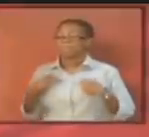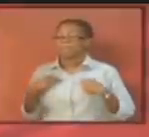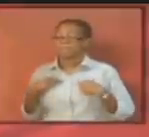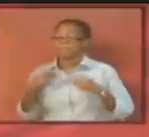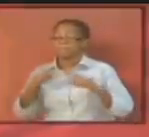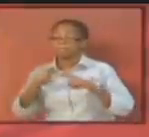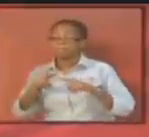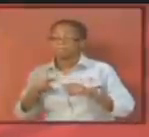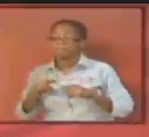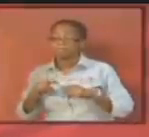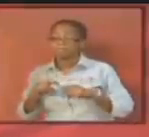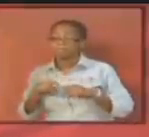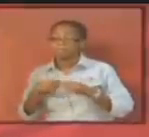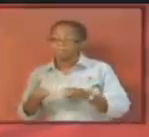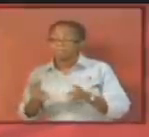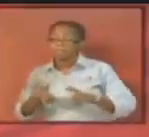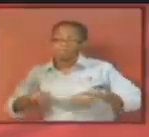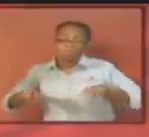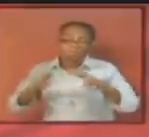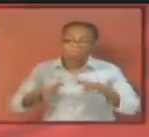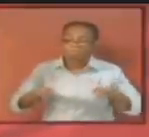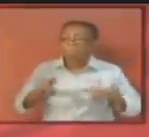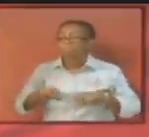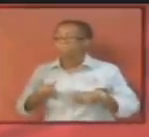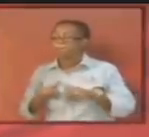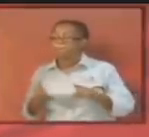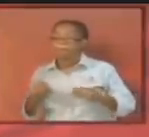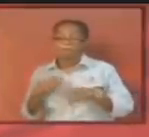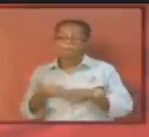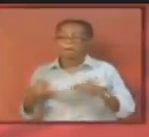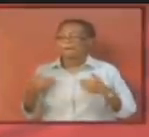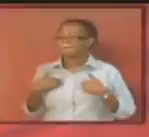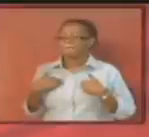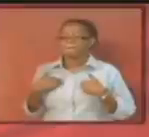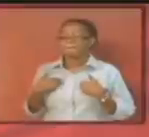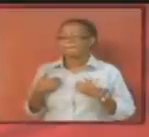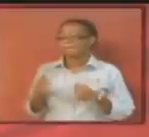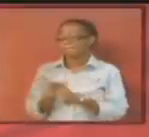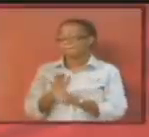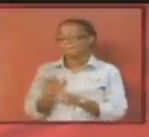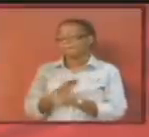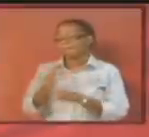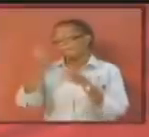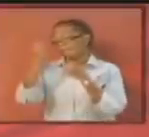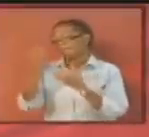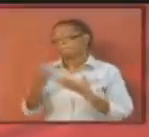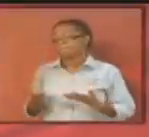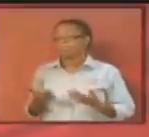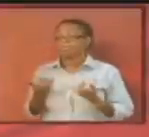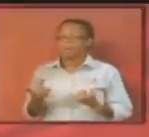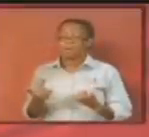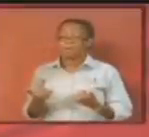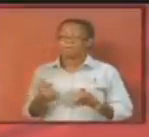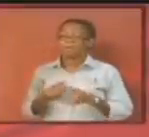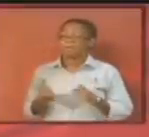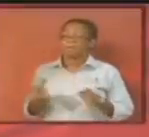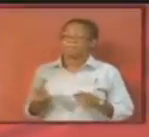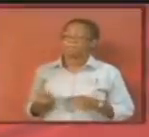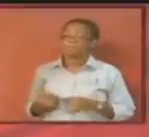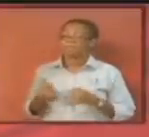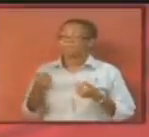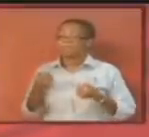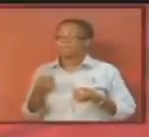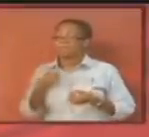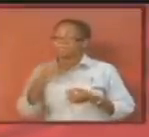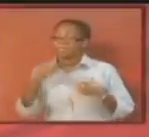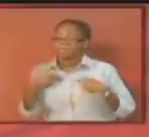So I don't have that level of information. If we have to do specific analyses, we can get them, but I don't have it. It doesn't come